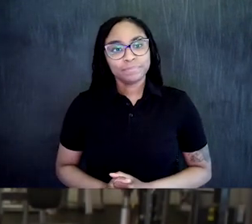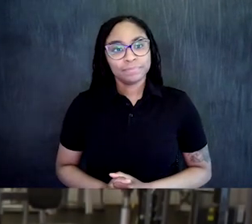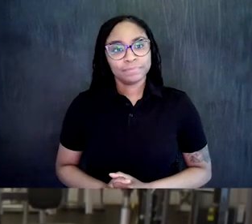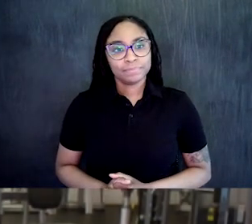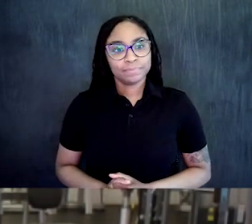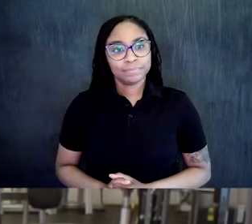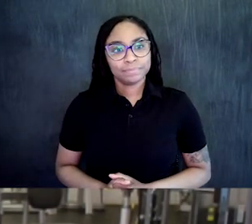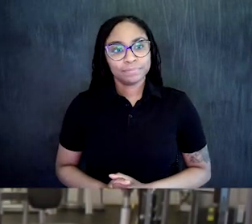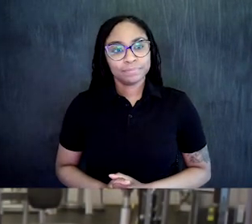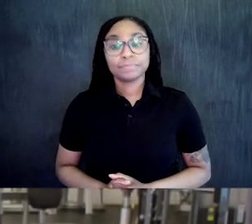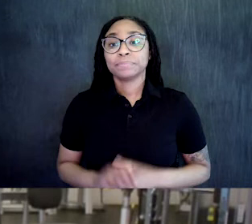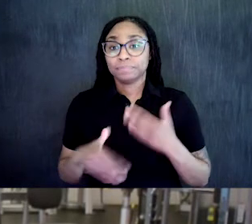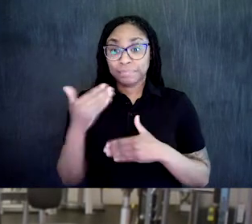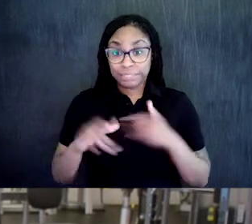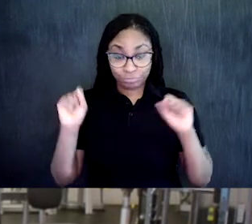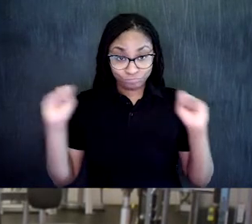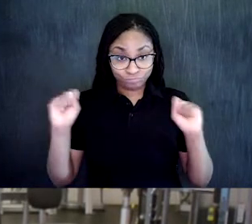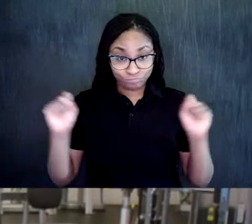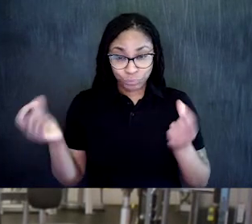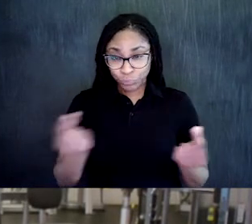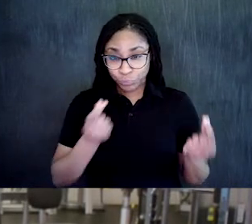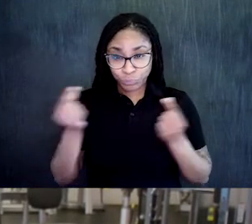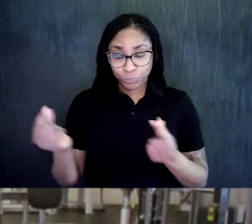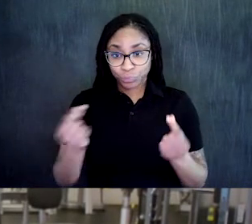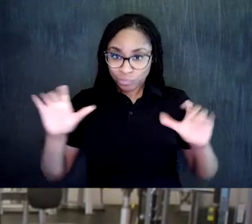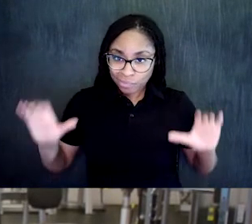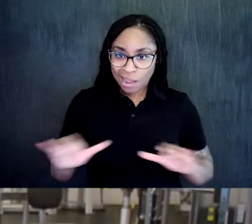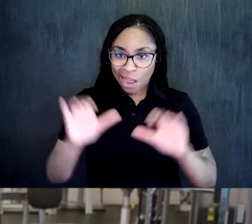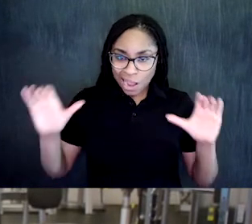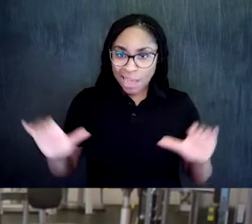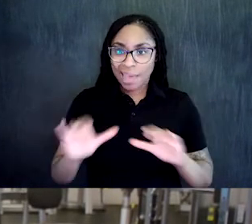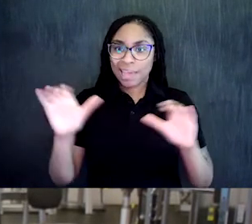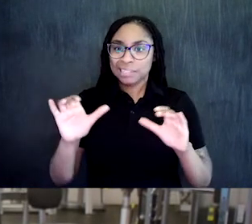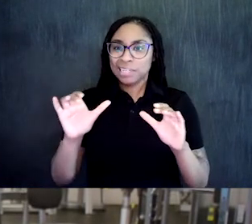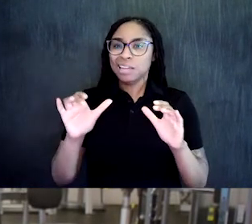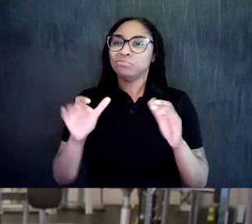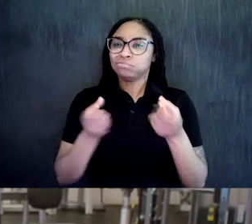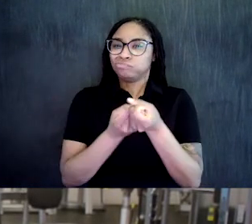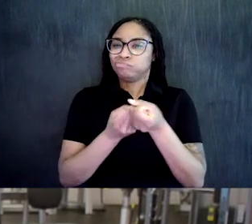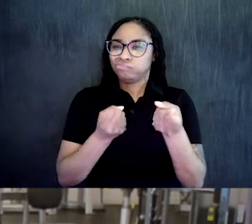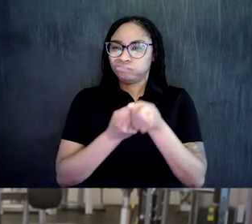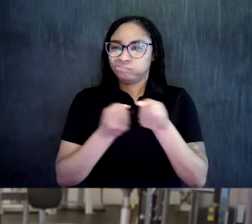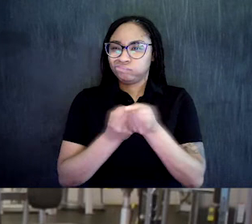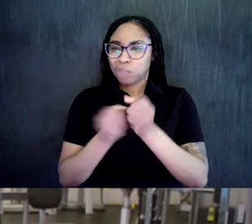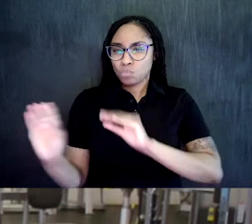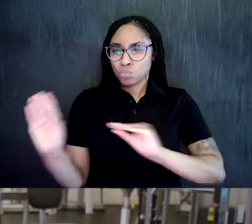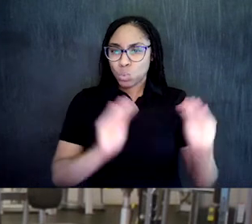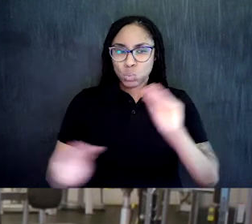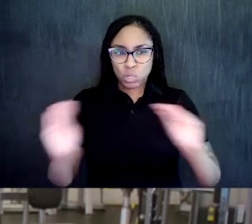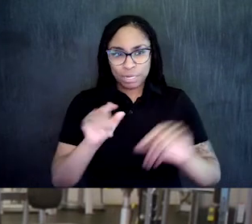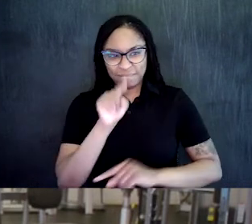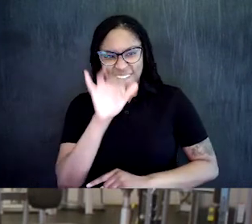other hand at the elbow, and then press up for them. Kind of like you're trying to squeeze both hands together and hold. All right, remembering to